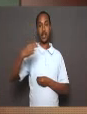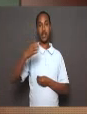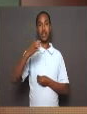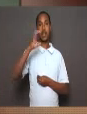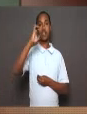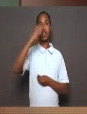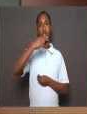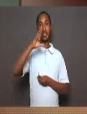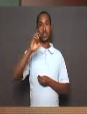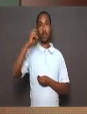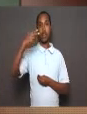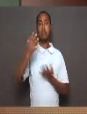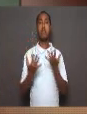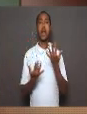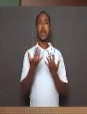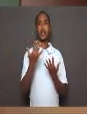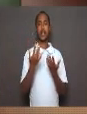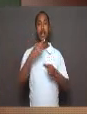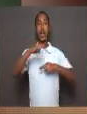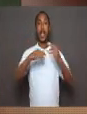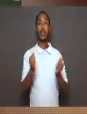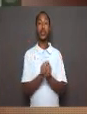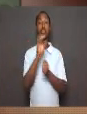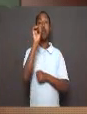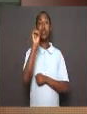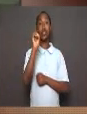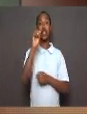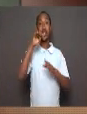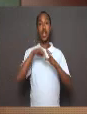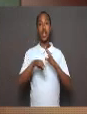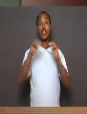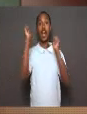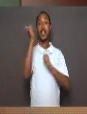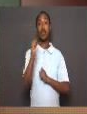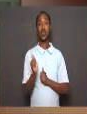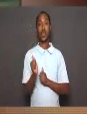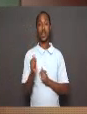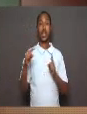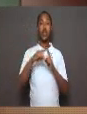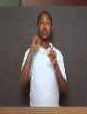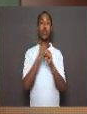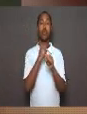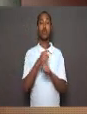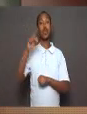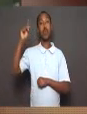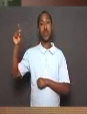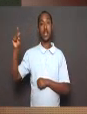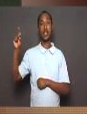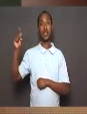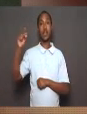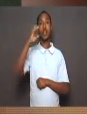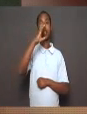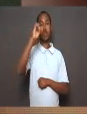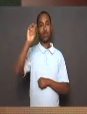methanol burns, it reacts with oxygen in the atmosphere to form the products